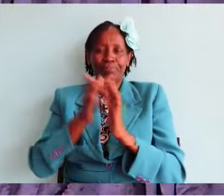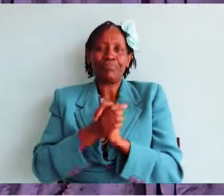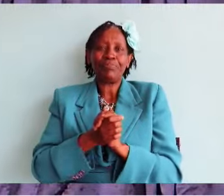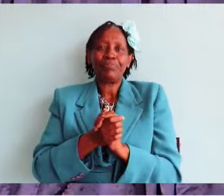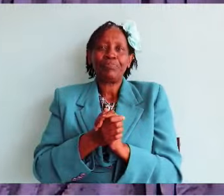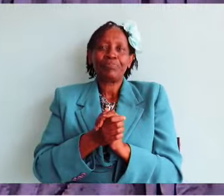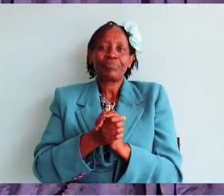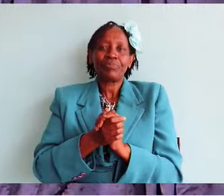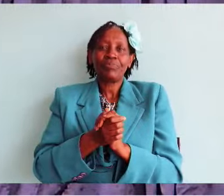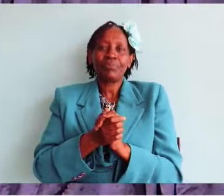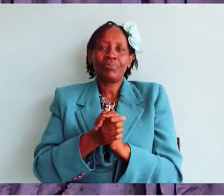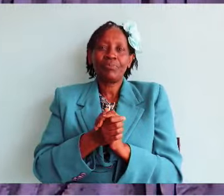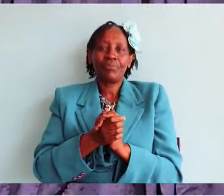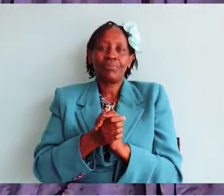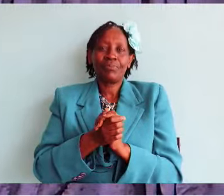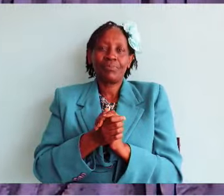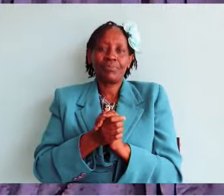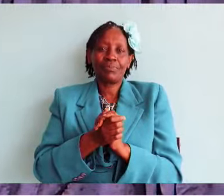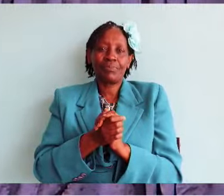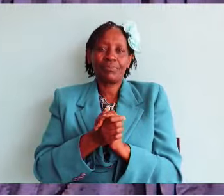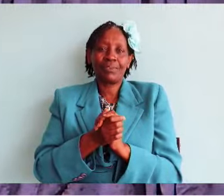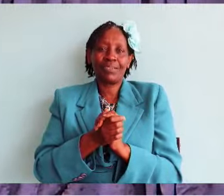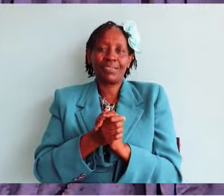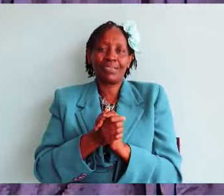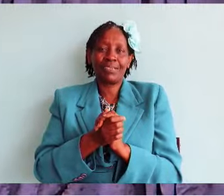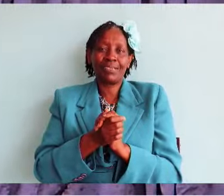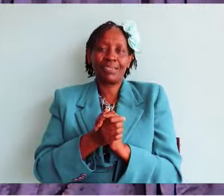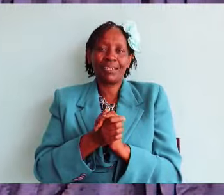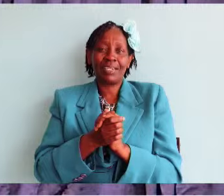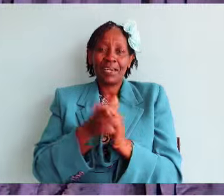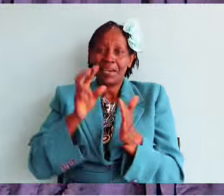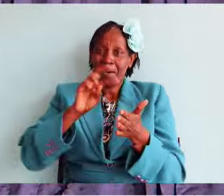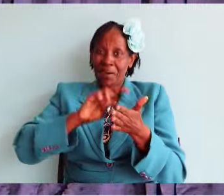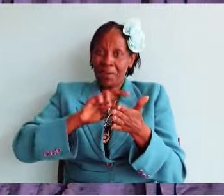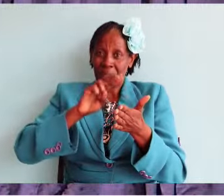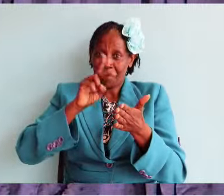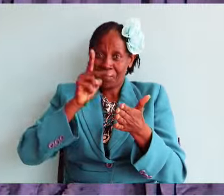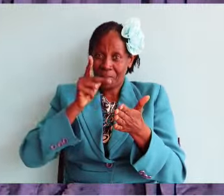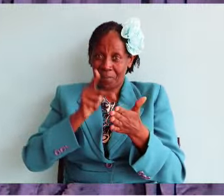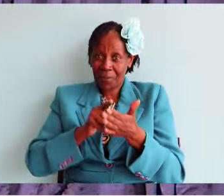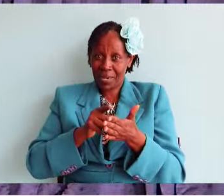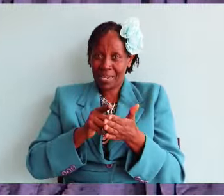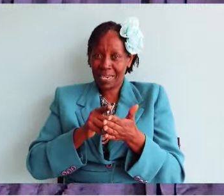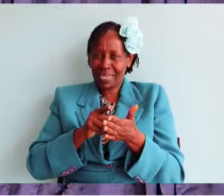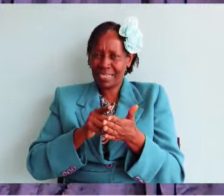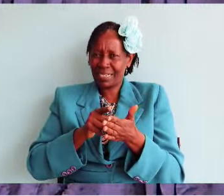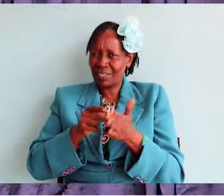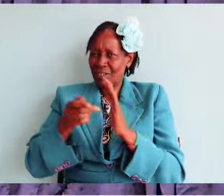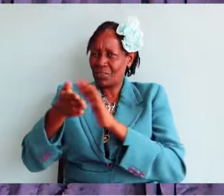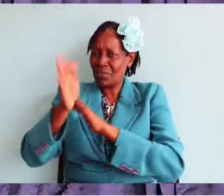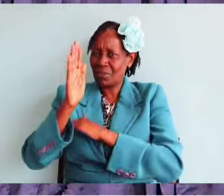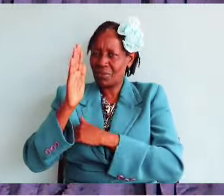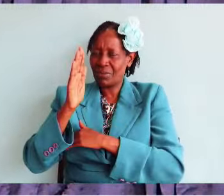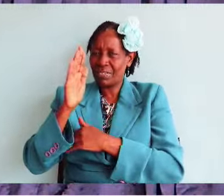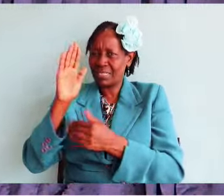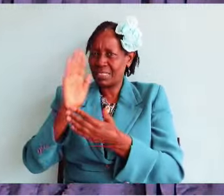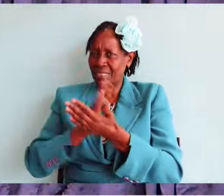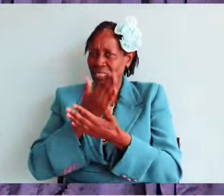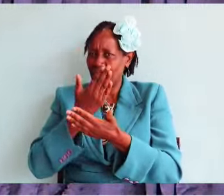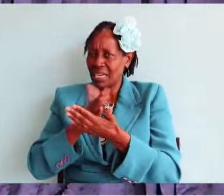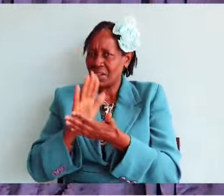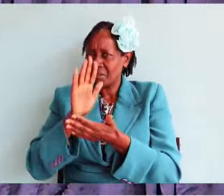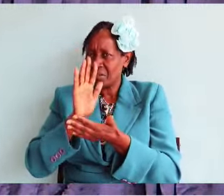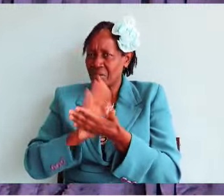That is what God is afraid. And so it is clear that he doesn't want to share his glory with